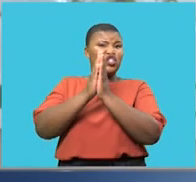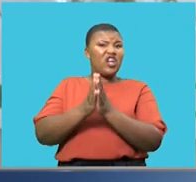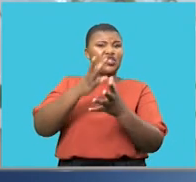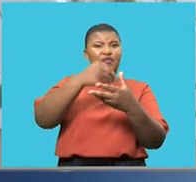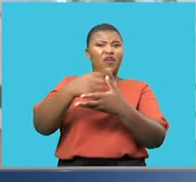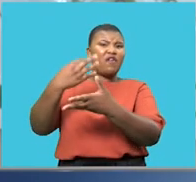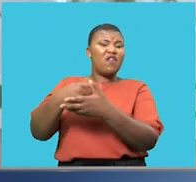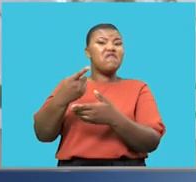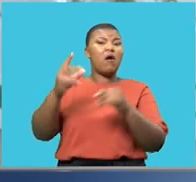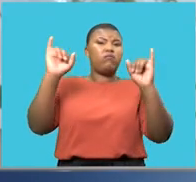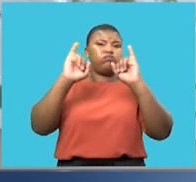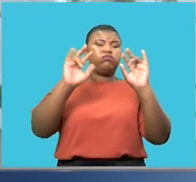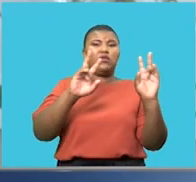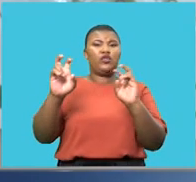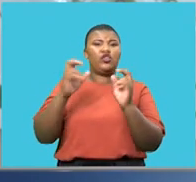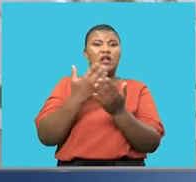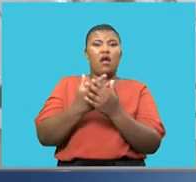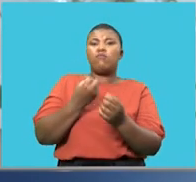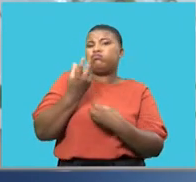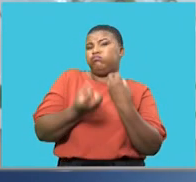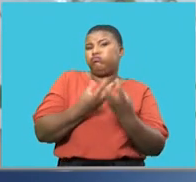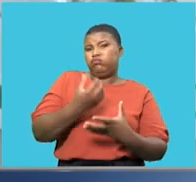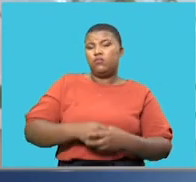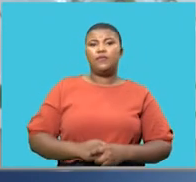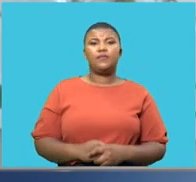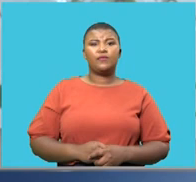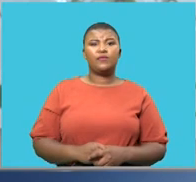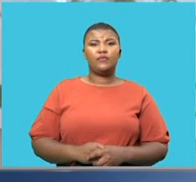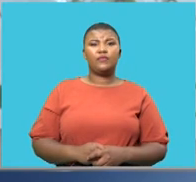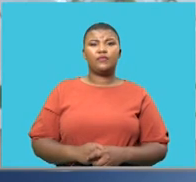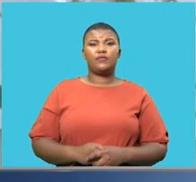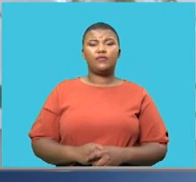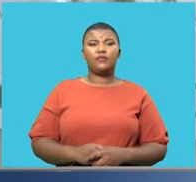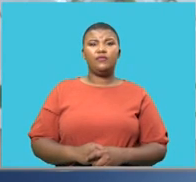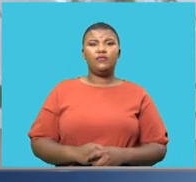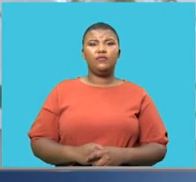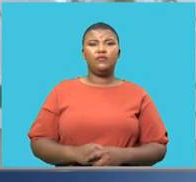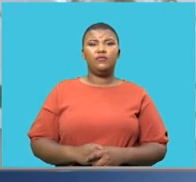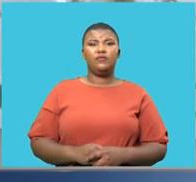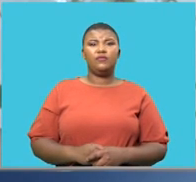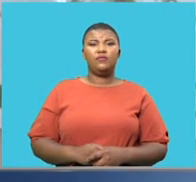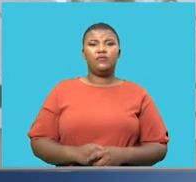intervene in critical issues and have their word heard. For Soweto TV News, I am Zwelibanzi Mazibuko.